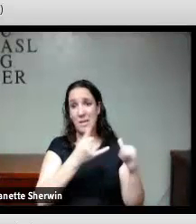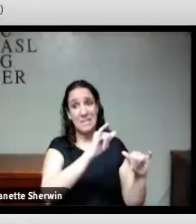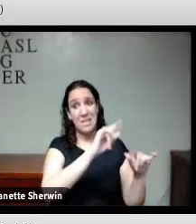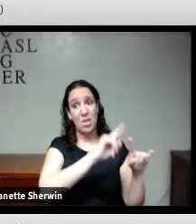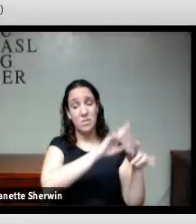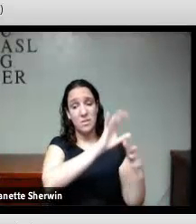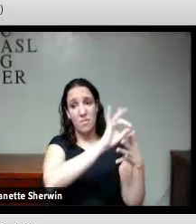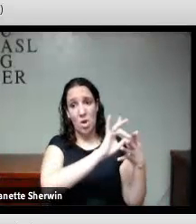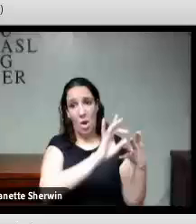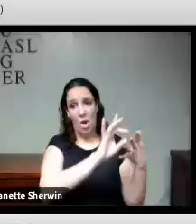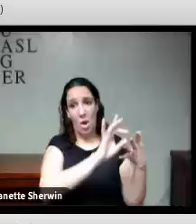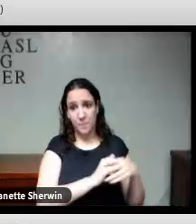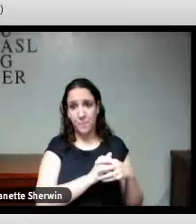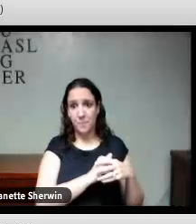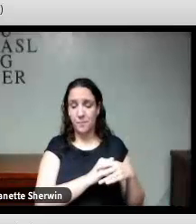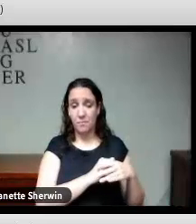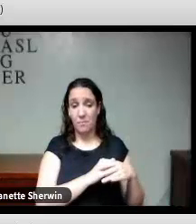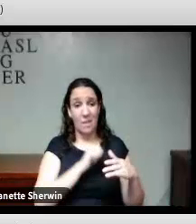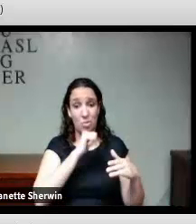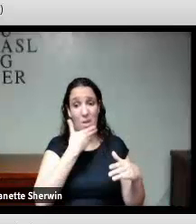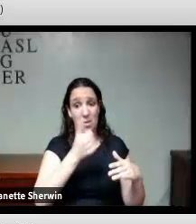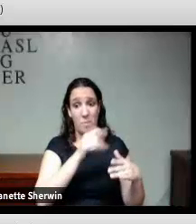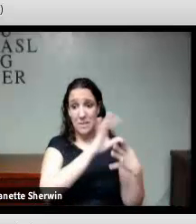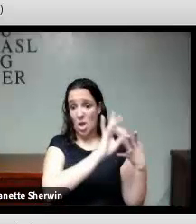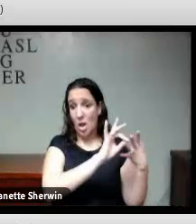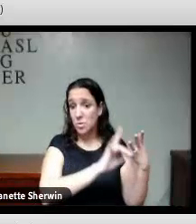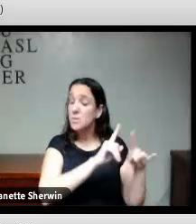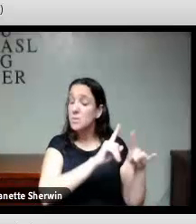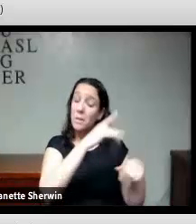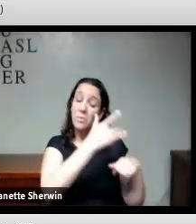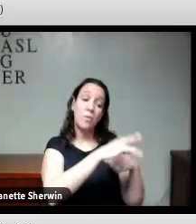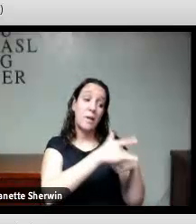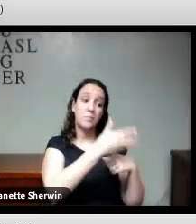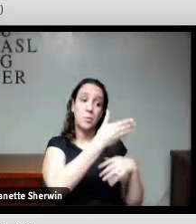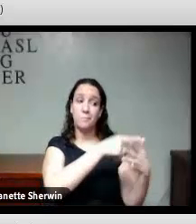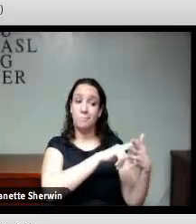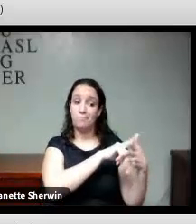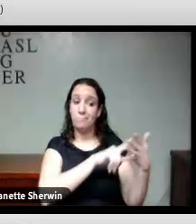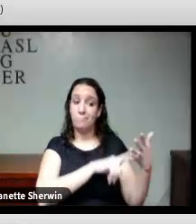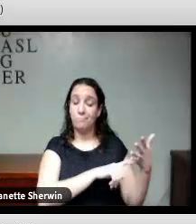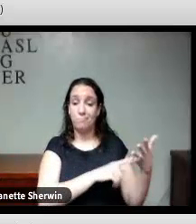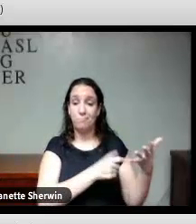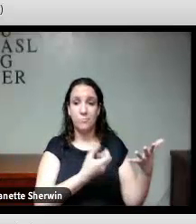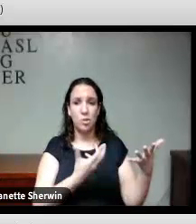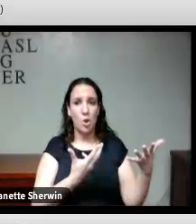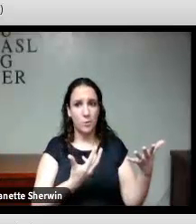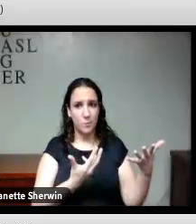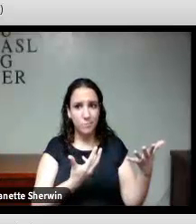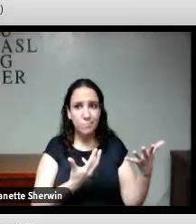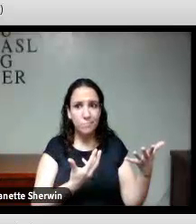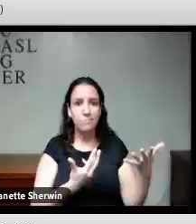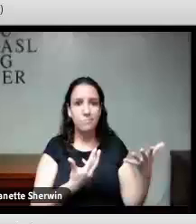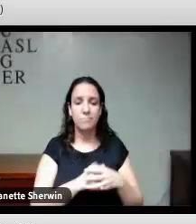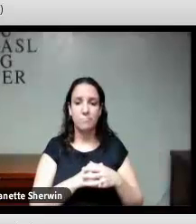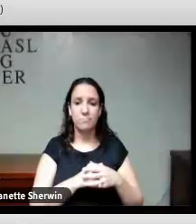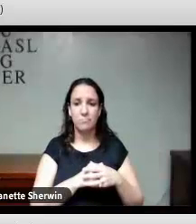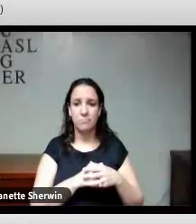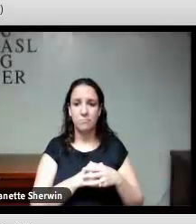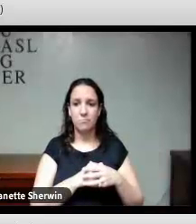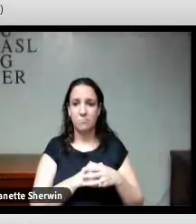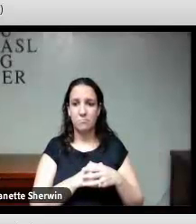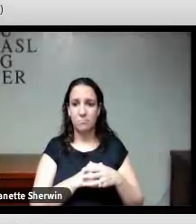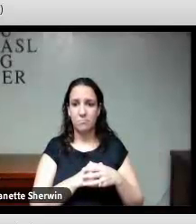good options, but in our society, the options are there and they can leave us